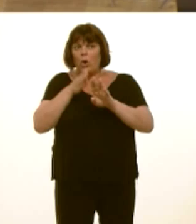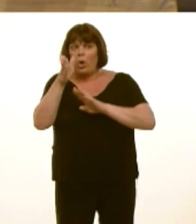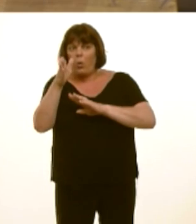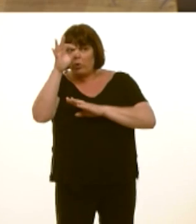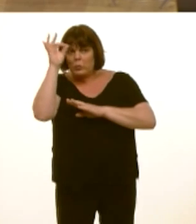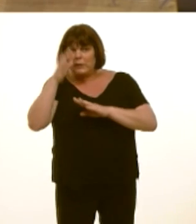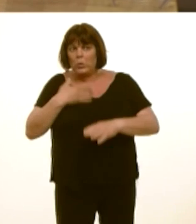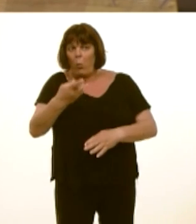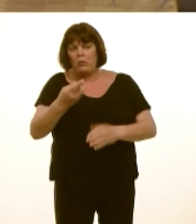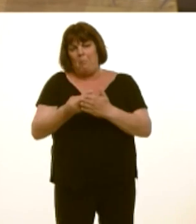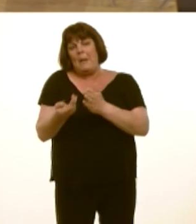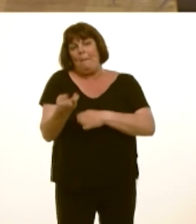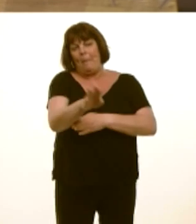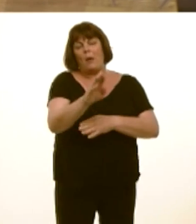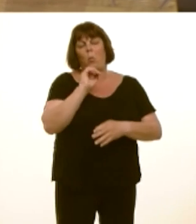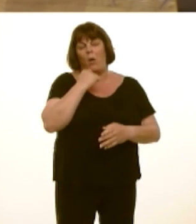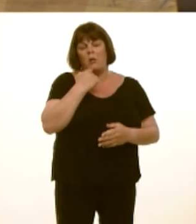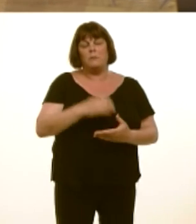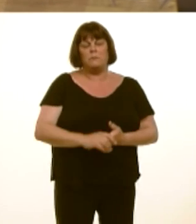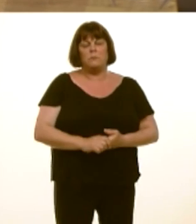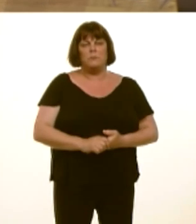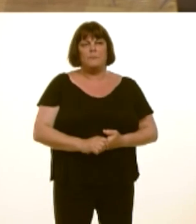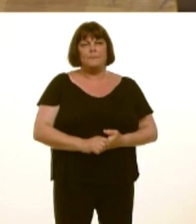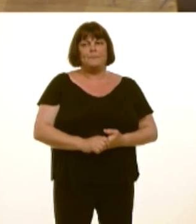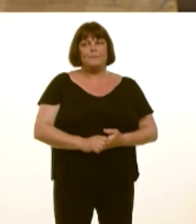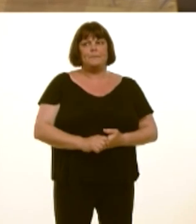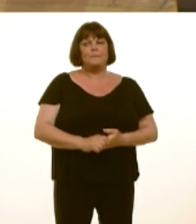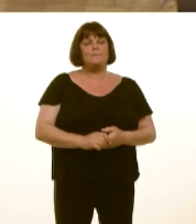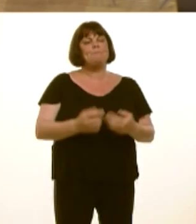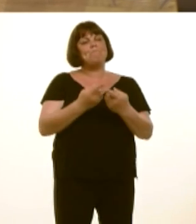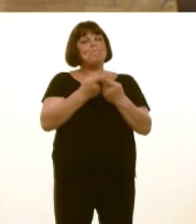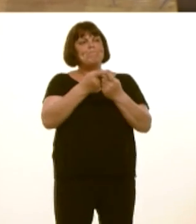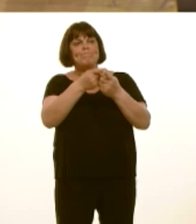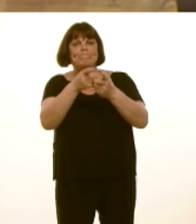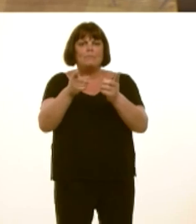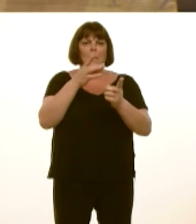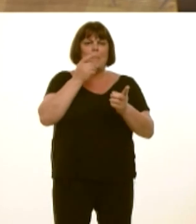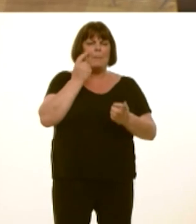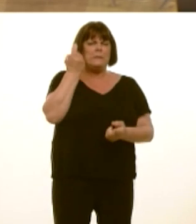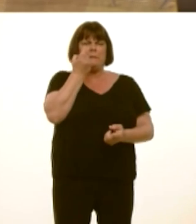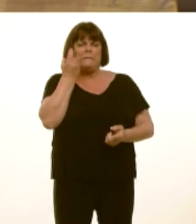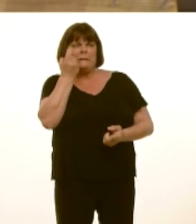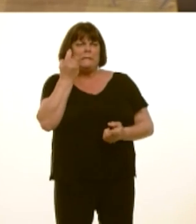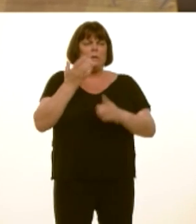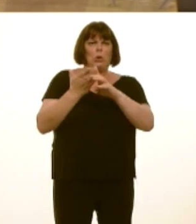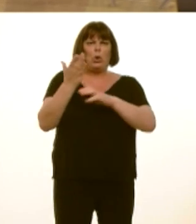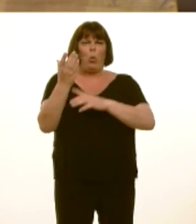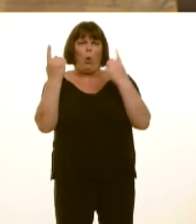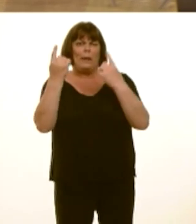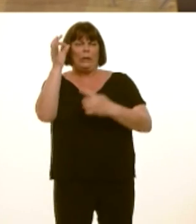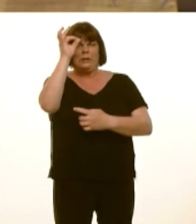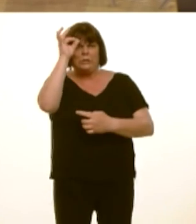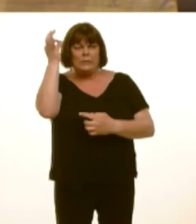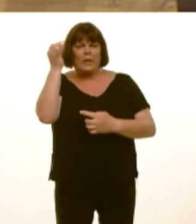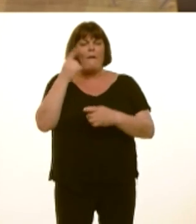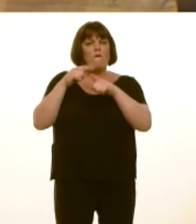Tunisia. The advice I would give to people who are considering whether or not to go on holiday to Tunisia is to follow the